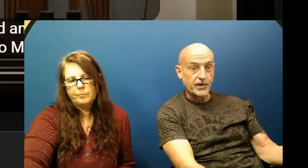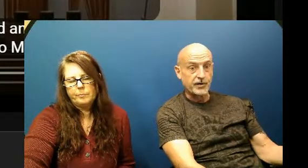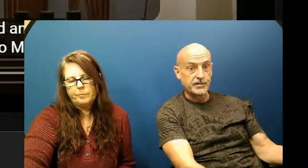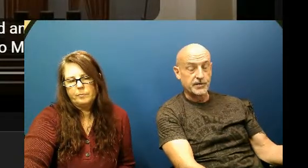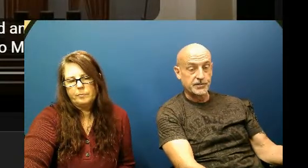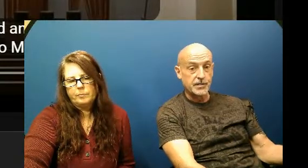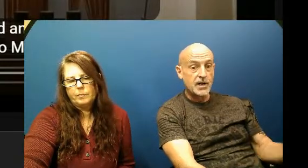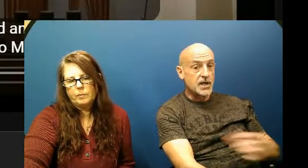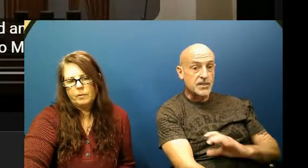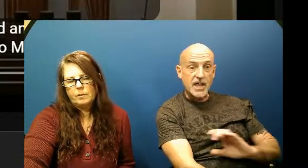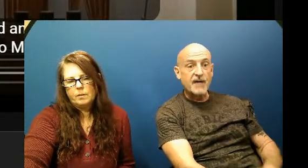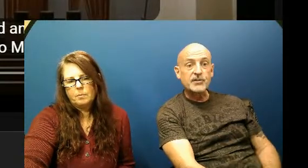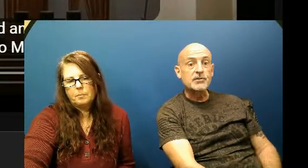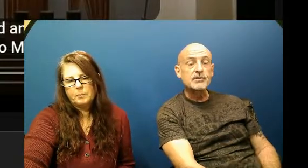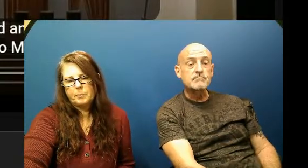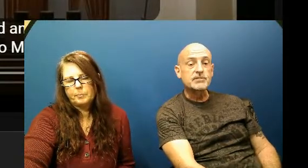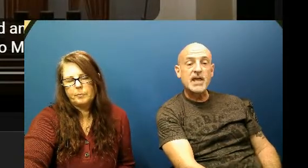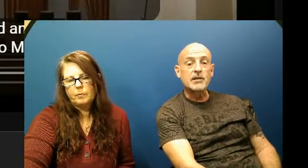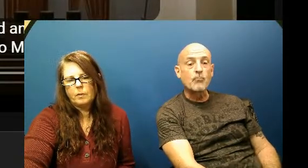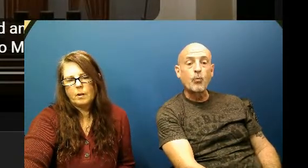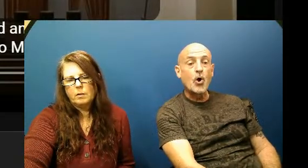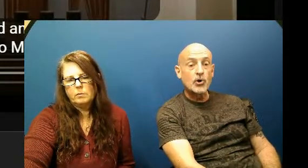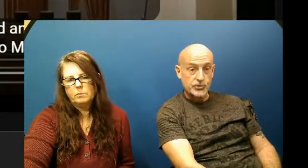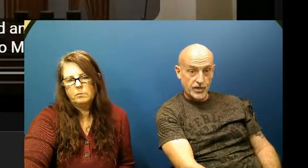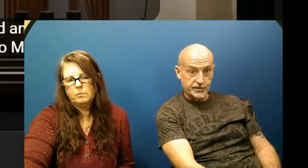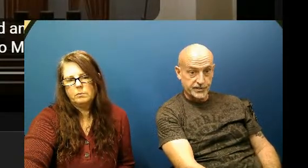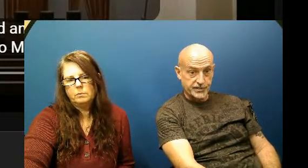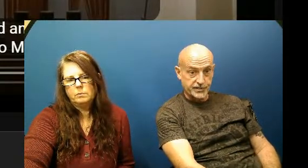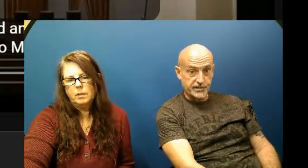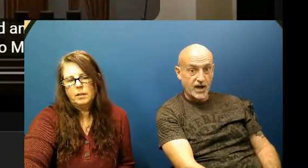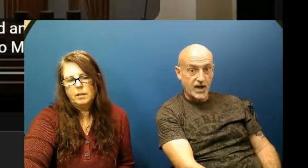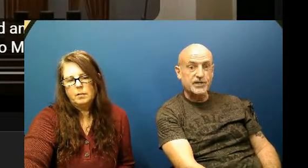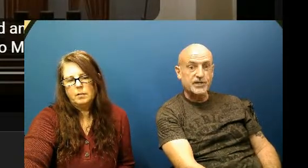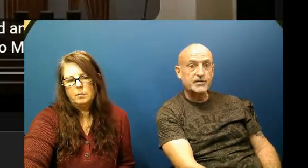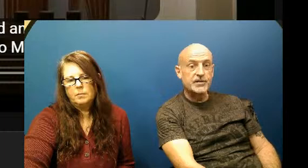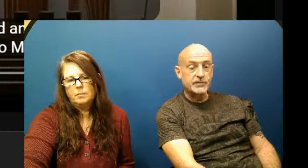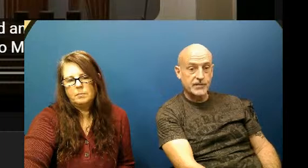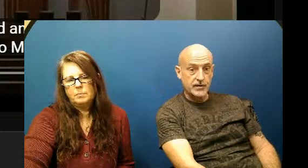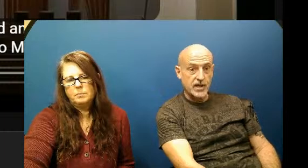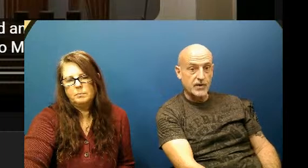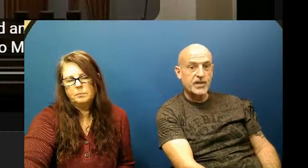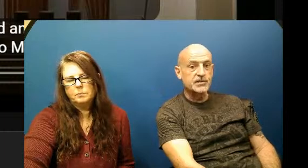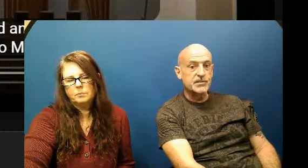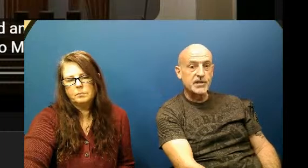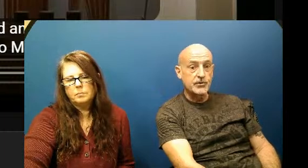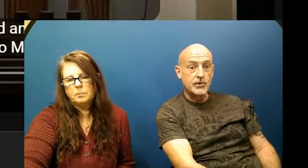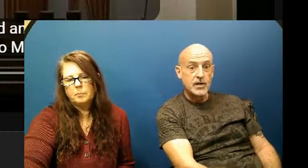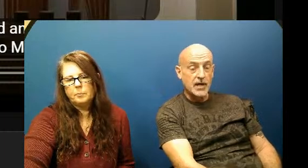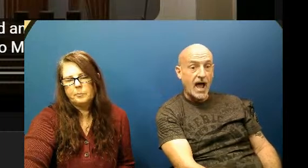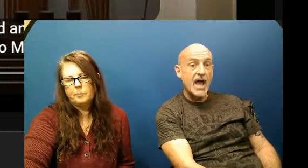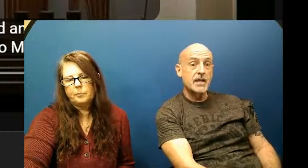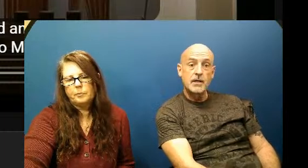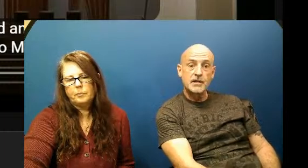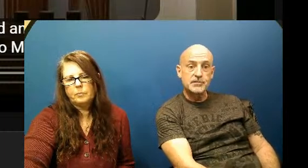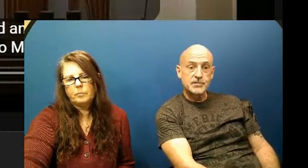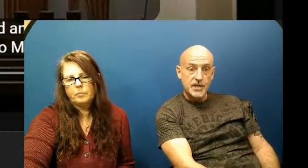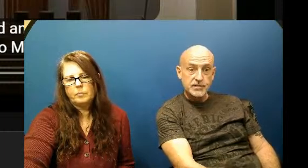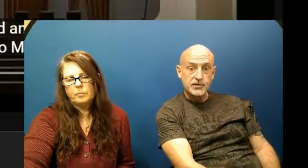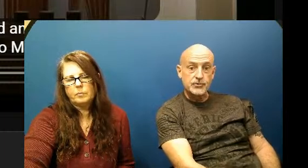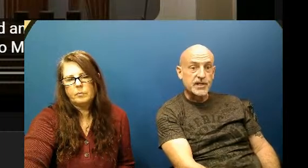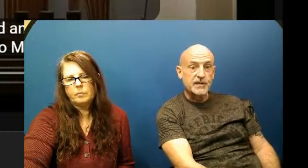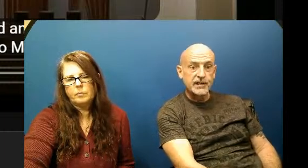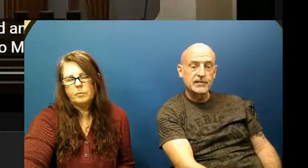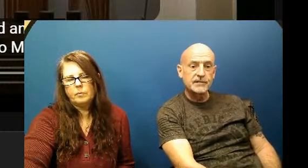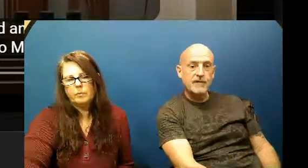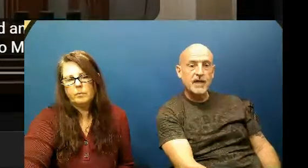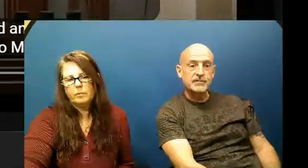that preliminary injunction. They haven't said a word to us since then. That was years and years ago. And we continue. I